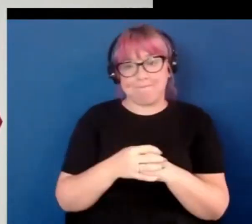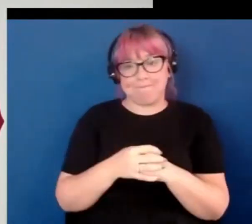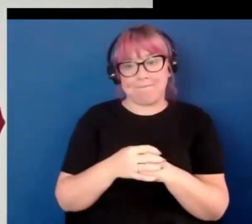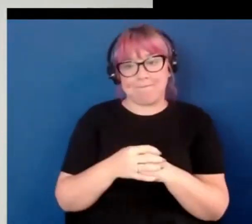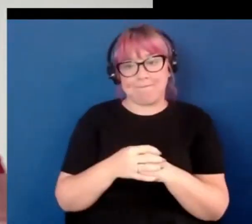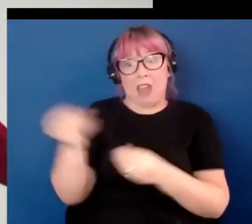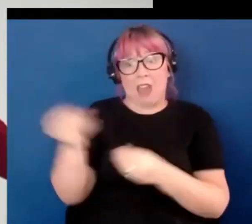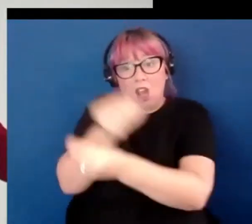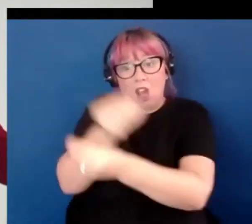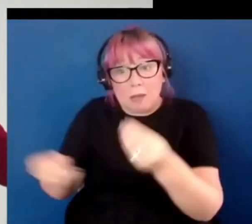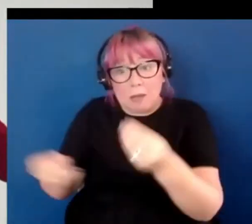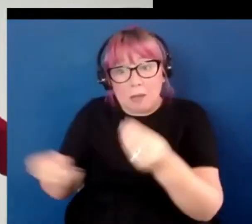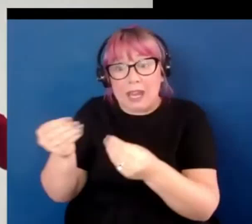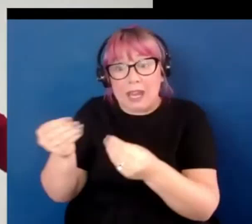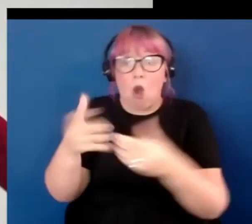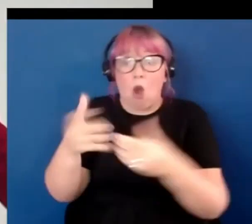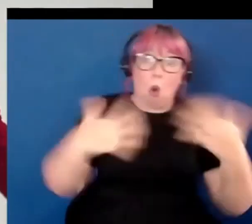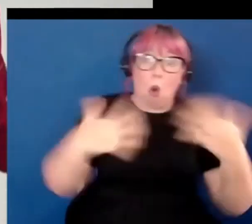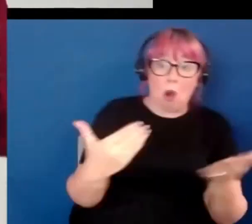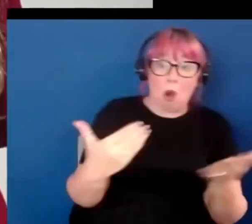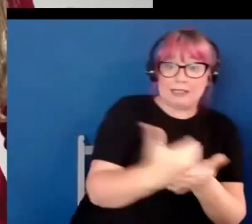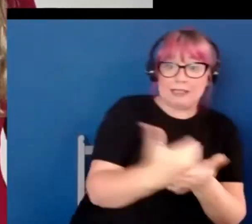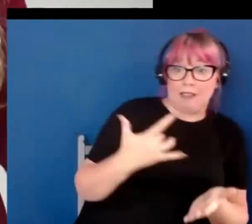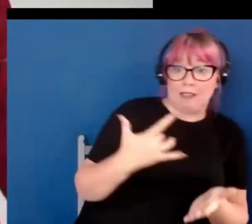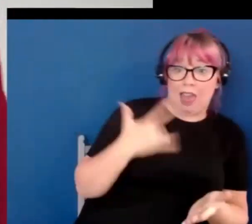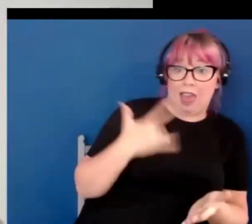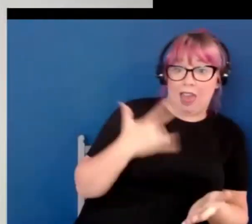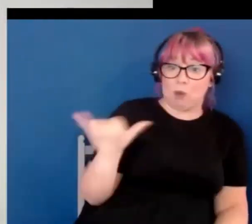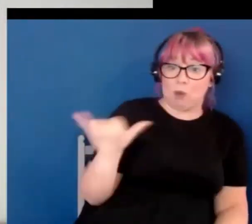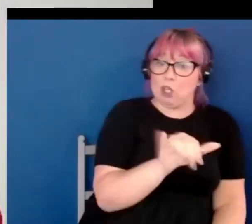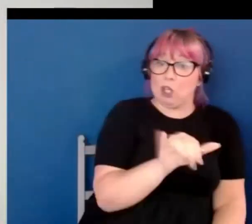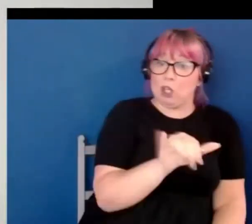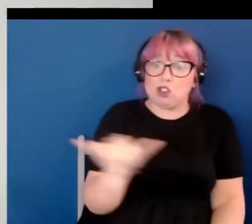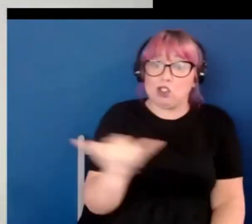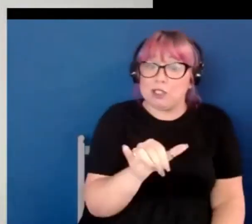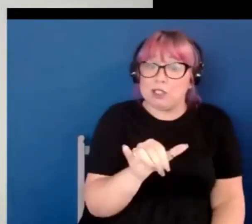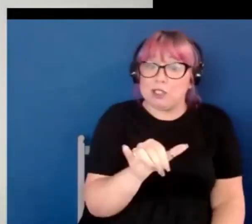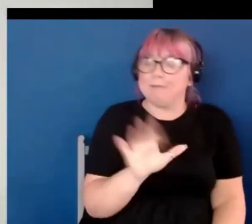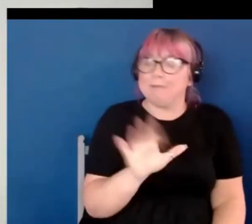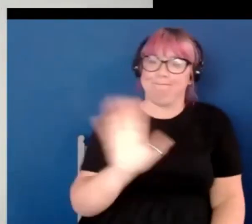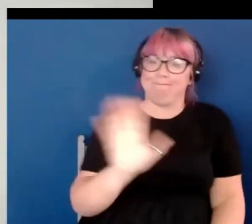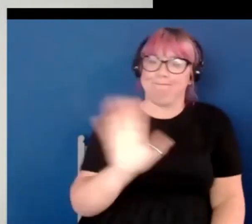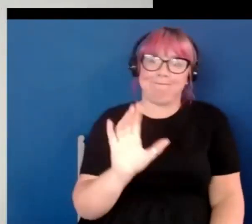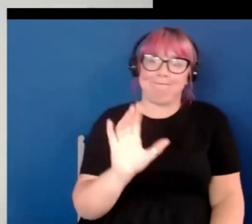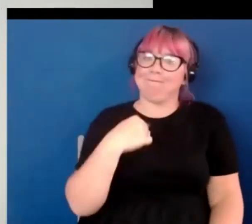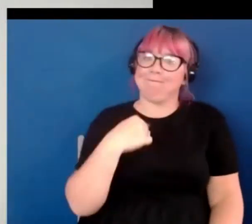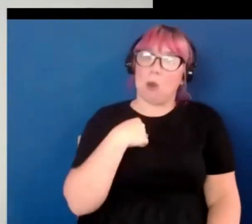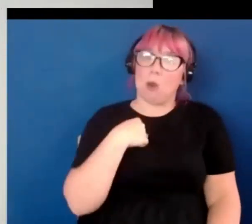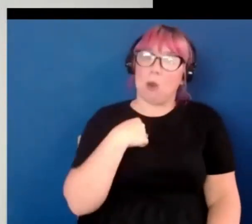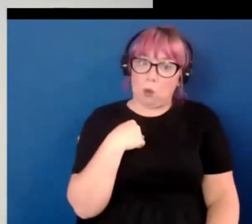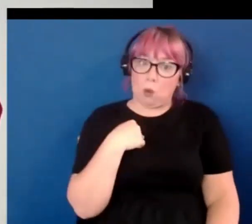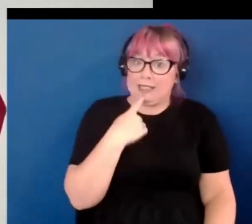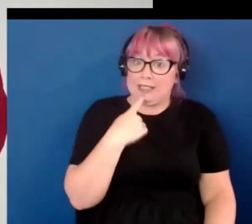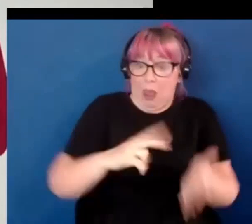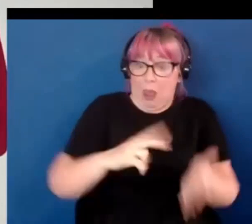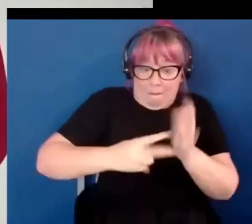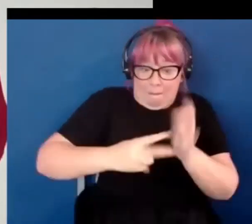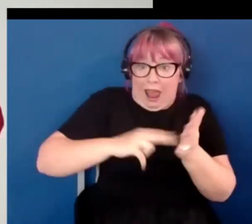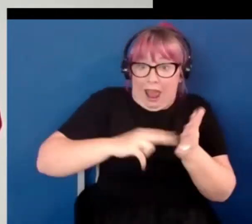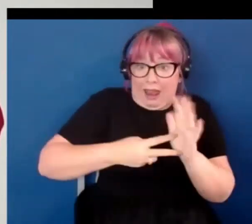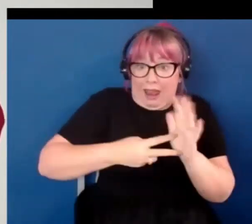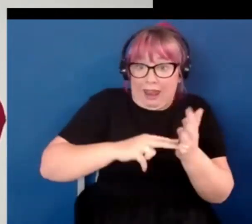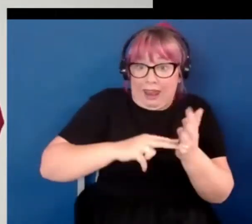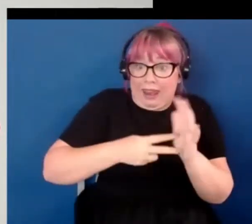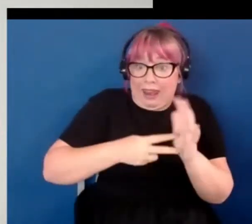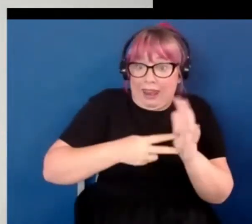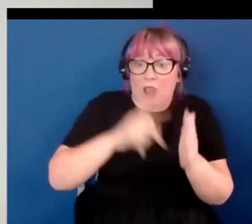lives. But we dissent. We say that our plan for recovery cannot be a rerun of austerity economics, and that with a Green